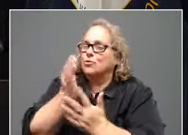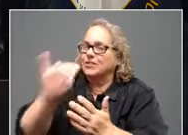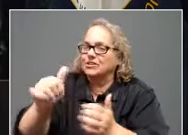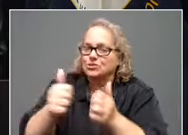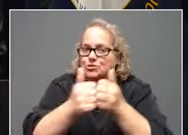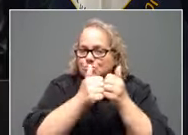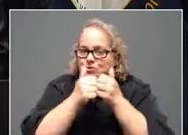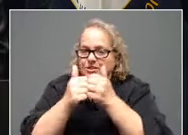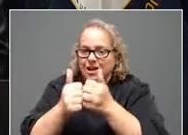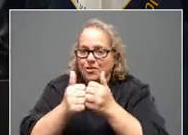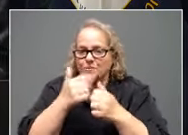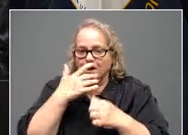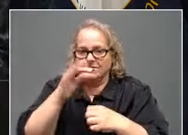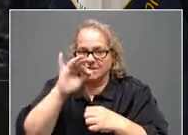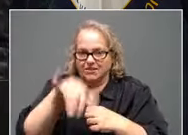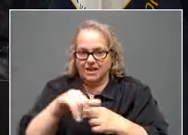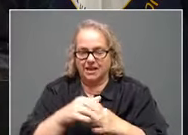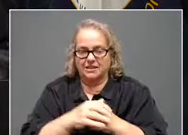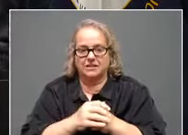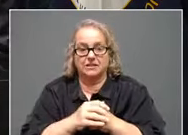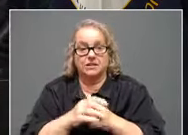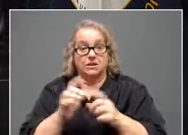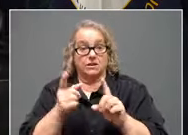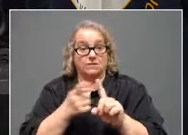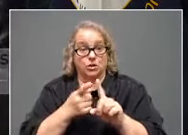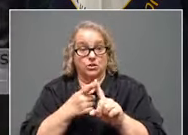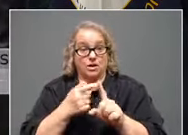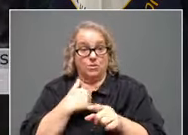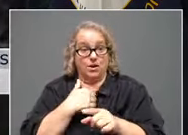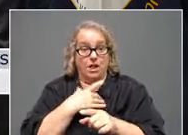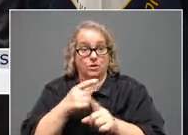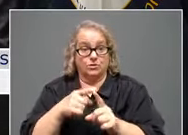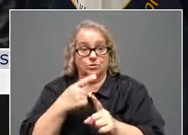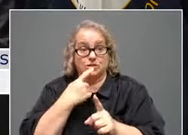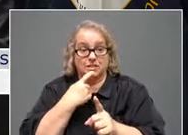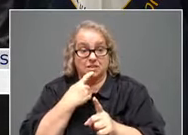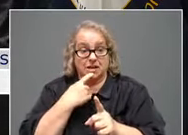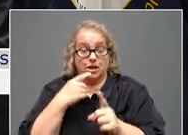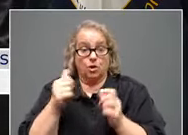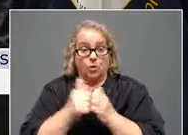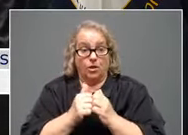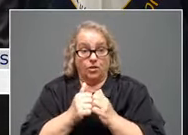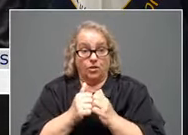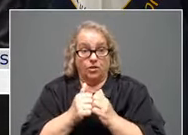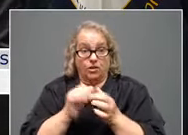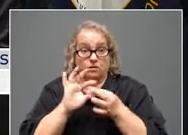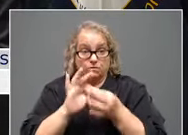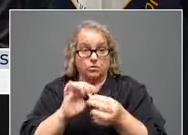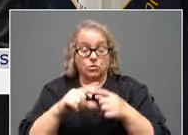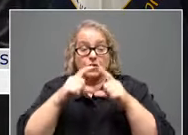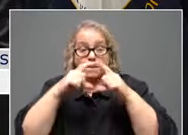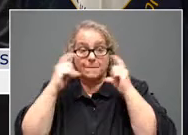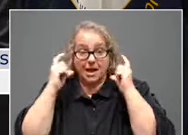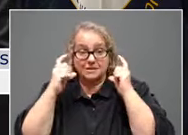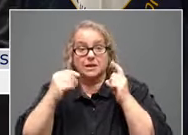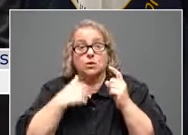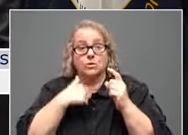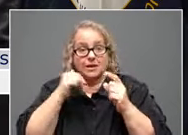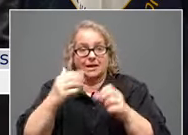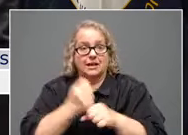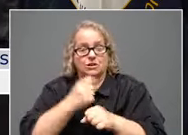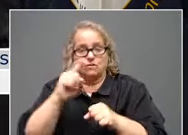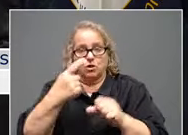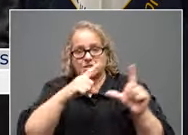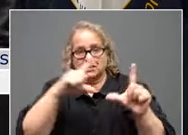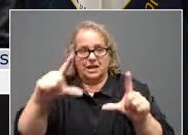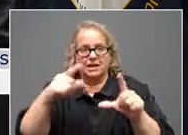that. First, I'd like to say with relative to the masks, and we can get the first slide, that'd be great.